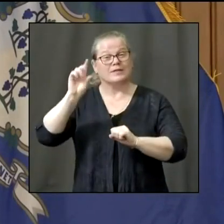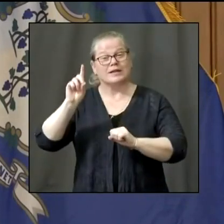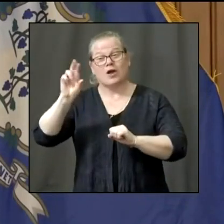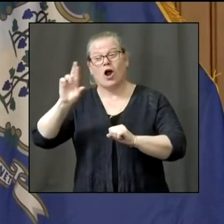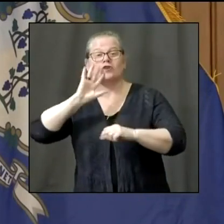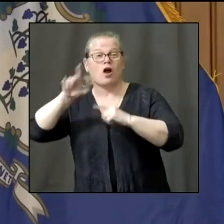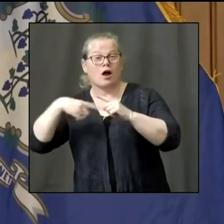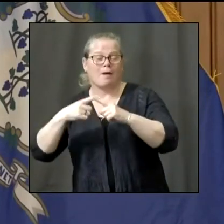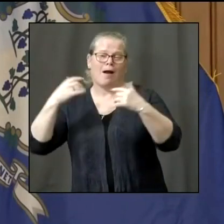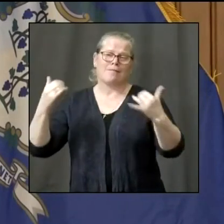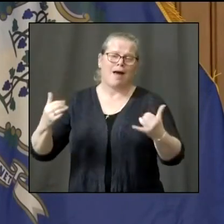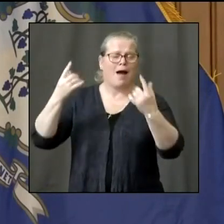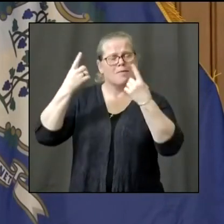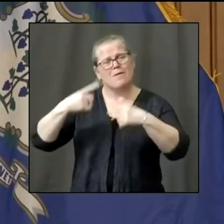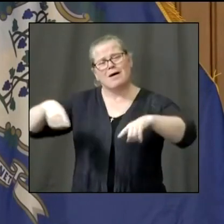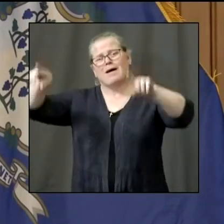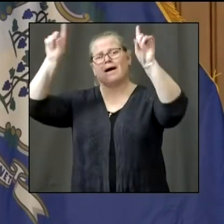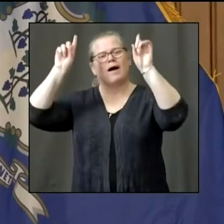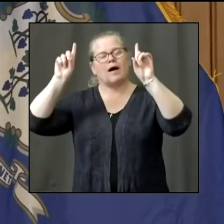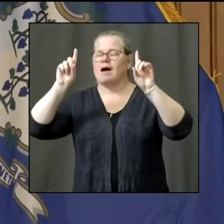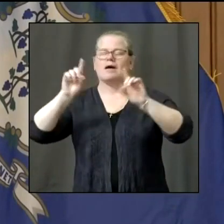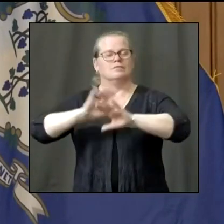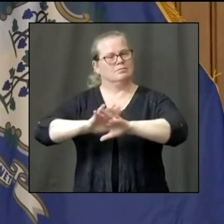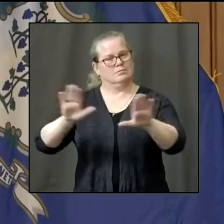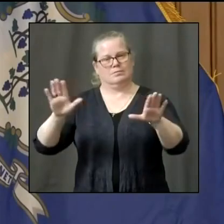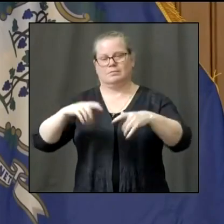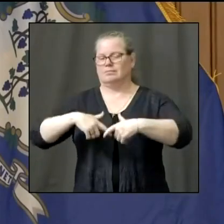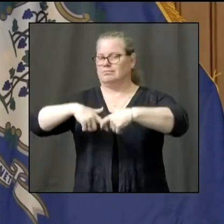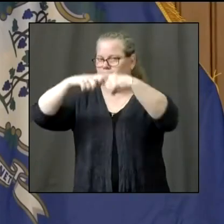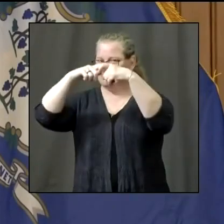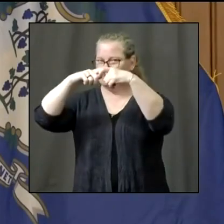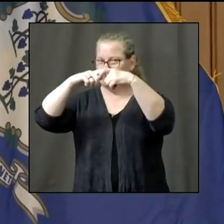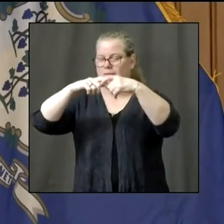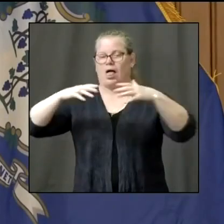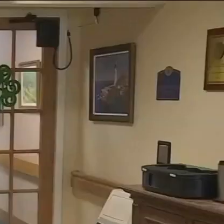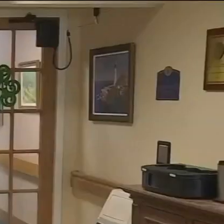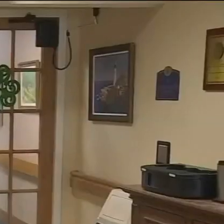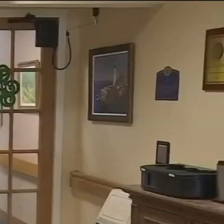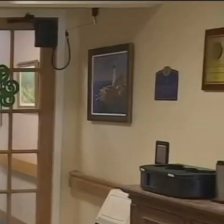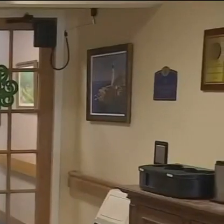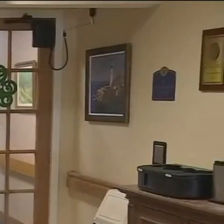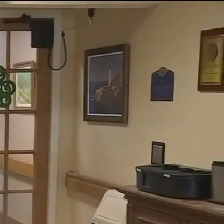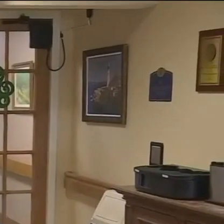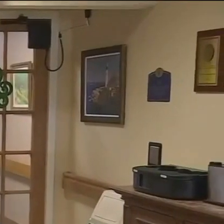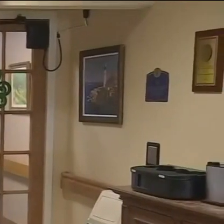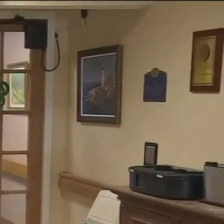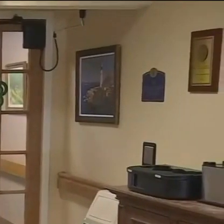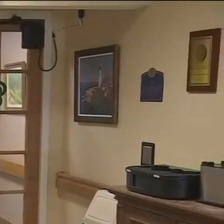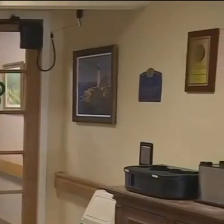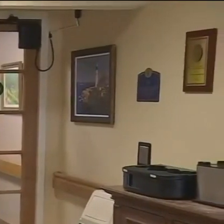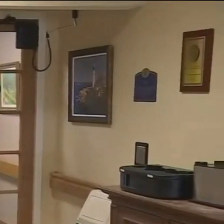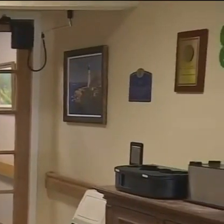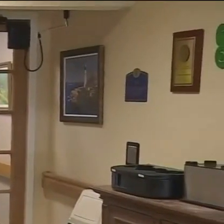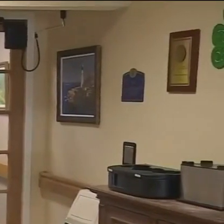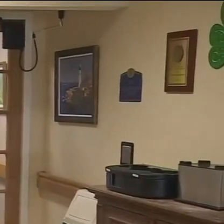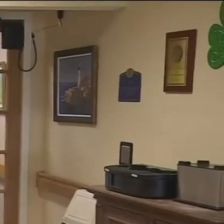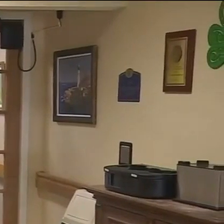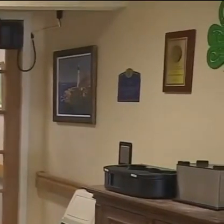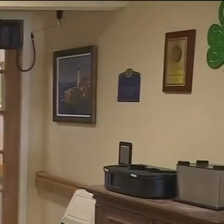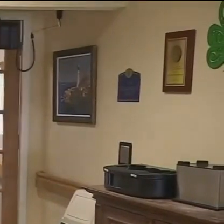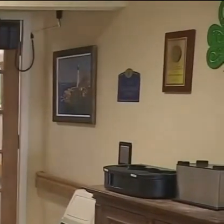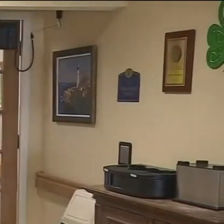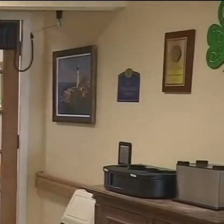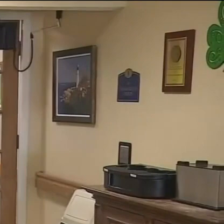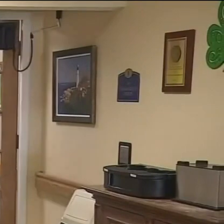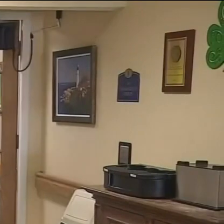as we move beyond this COVID crisis, we do it in a thoughtful, safe way. An example that the state still has a long way to go in